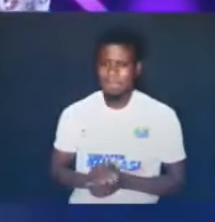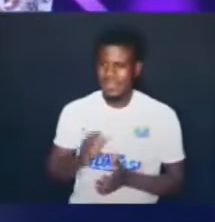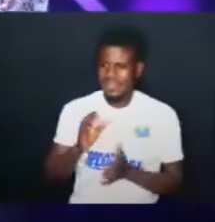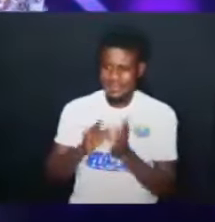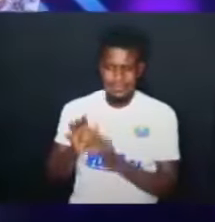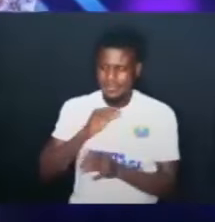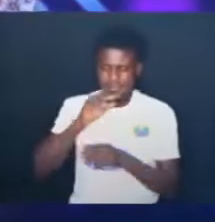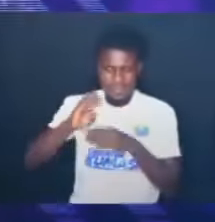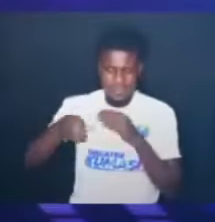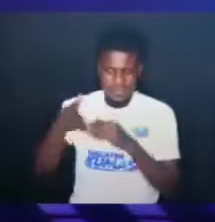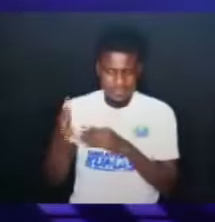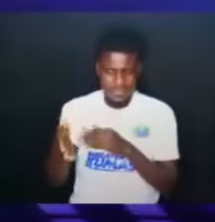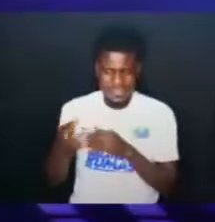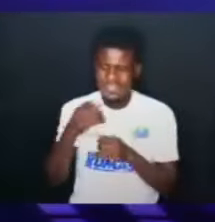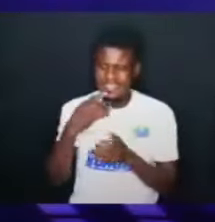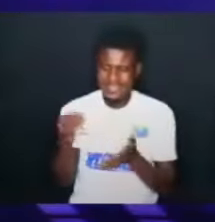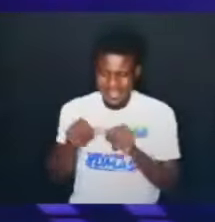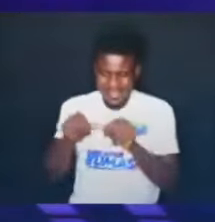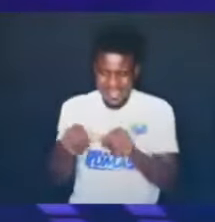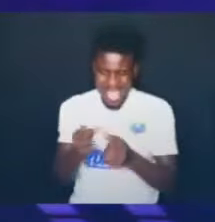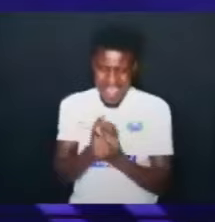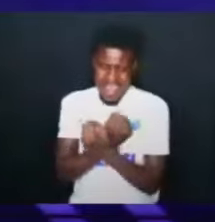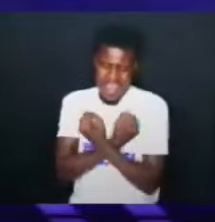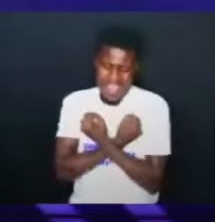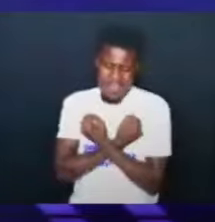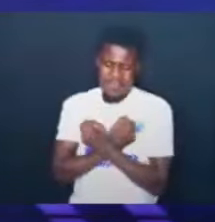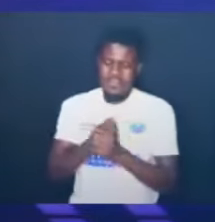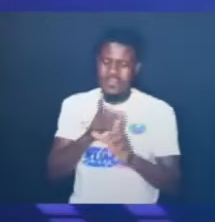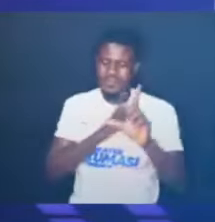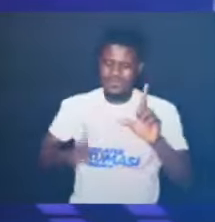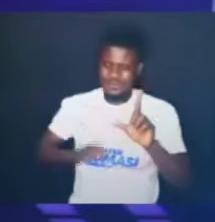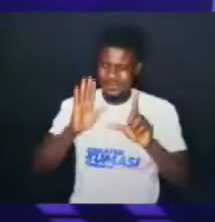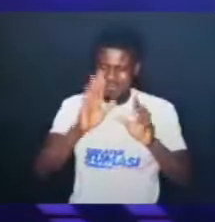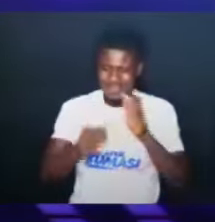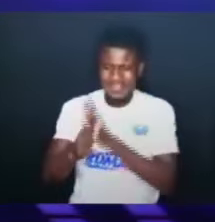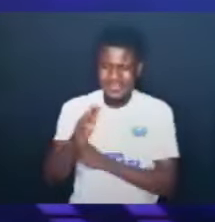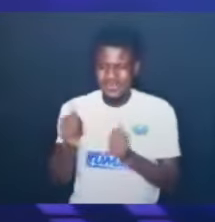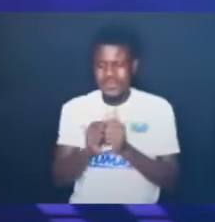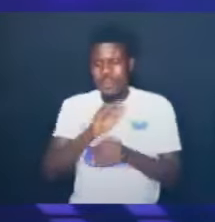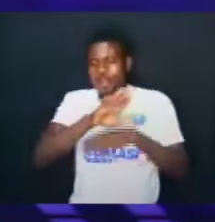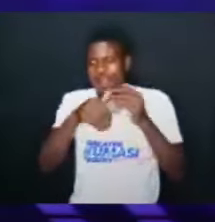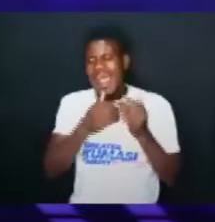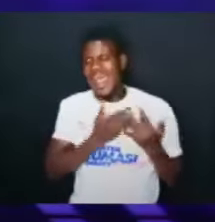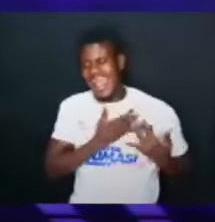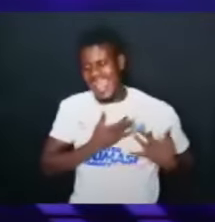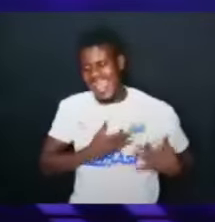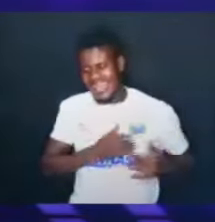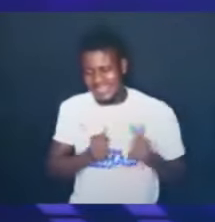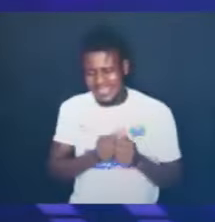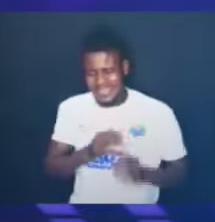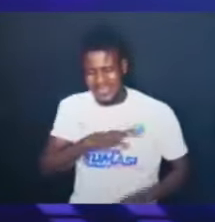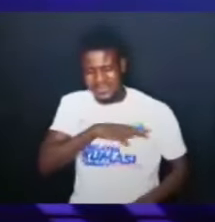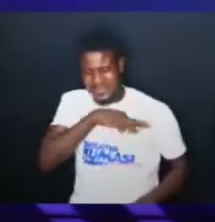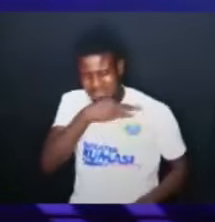he doesn't end. He says, love the Lord your God before your heart and before your soul and before your mind and